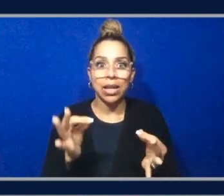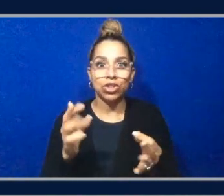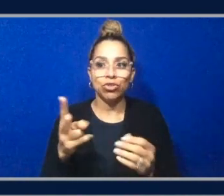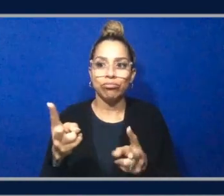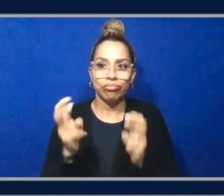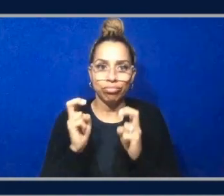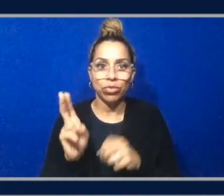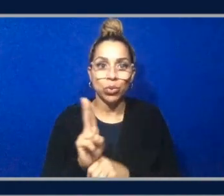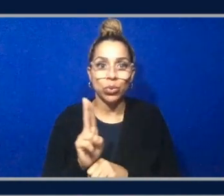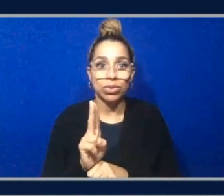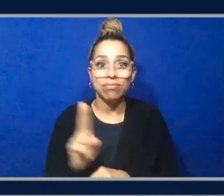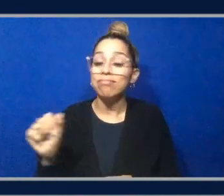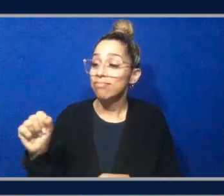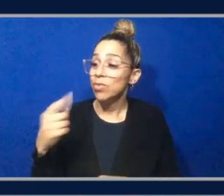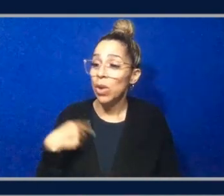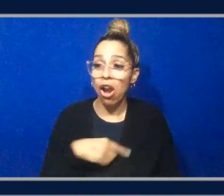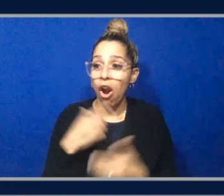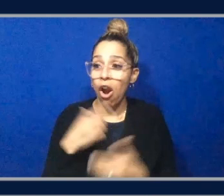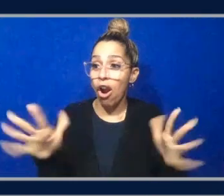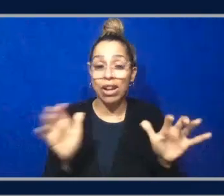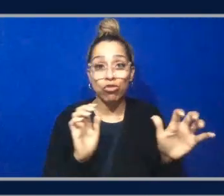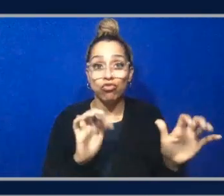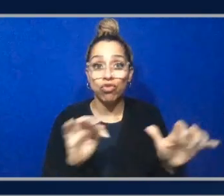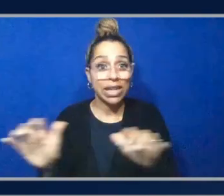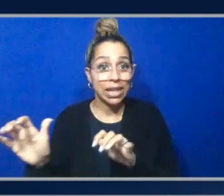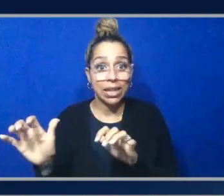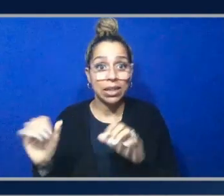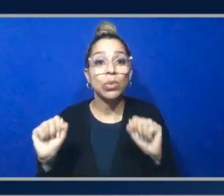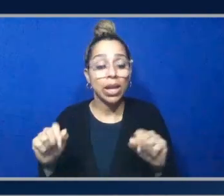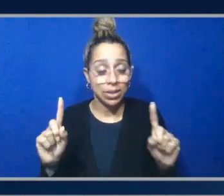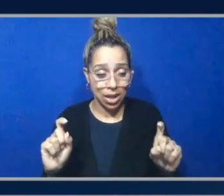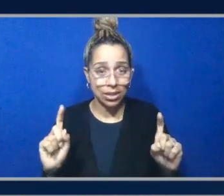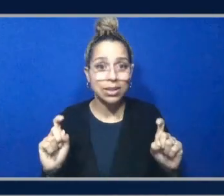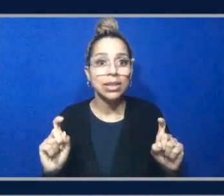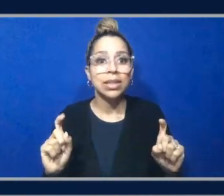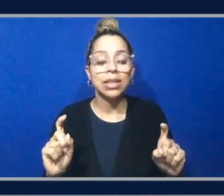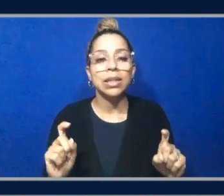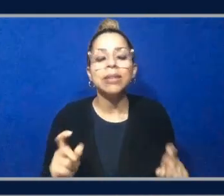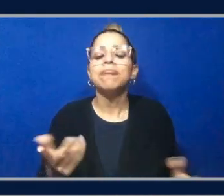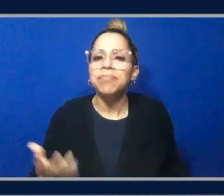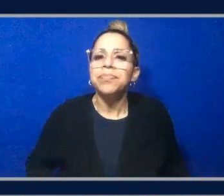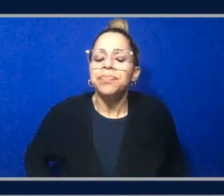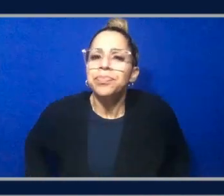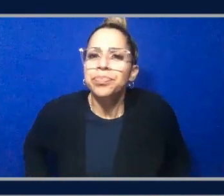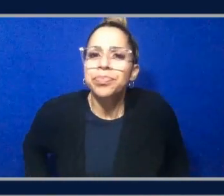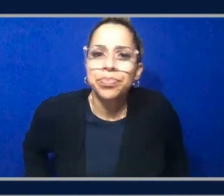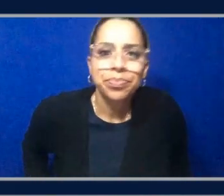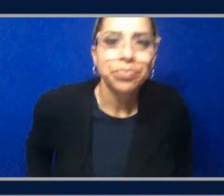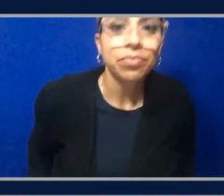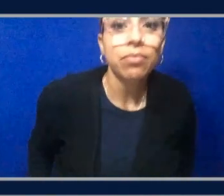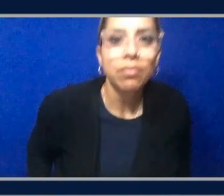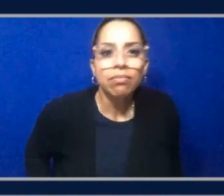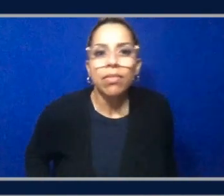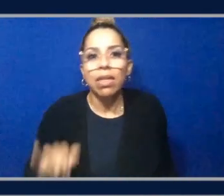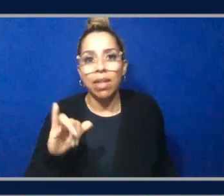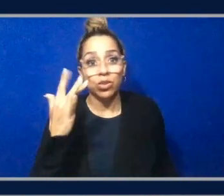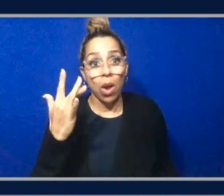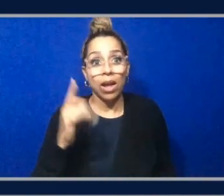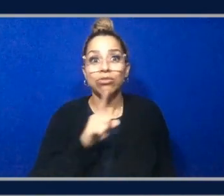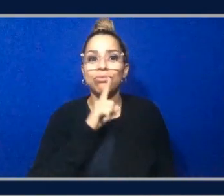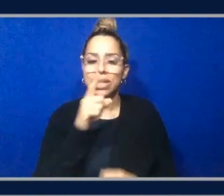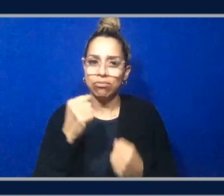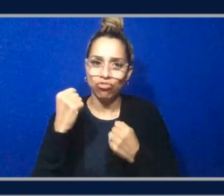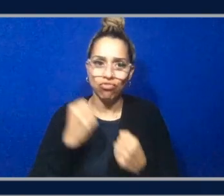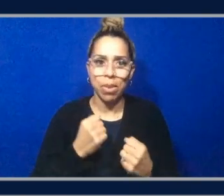have written it. Exactly. So you can test it. And that's Yeah. the thing. Like, that's why it is so robust. It's because each of